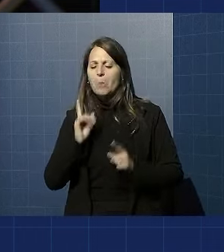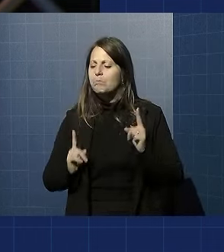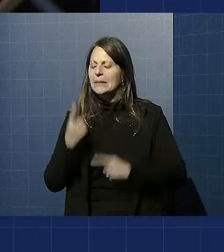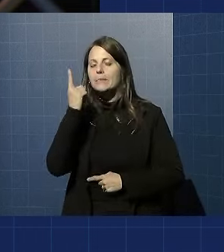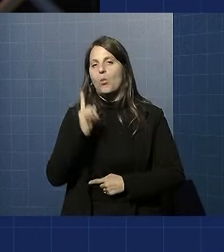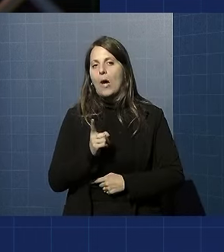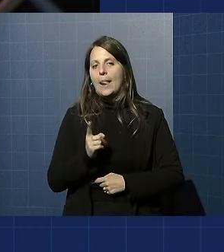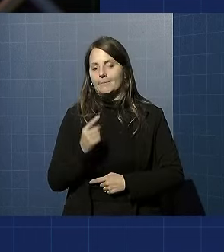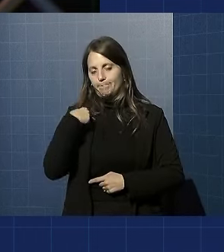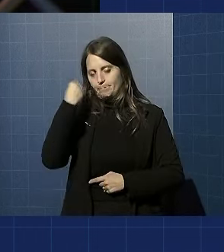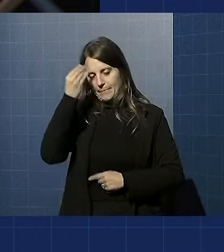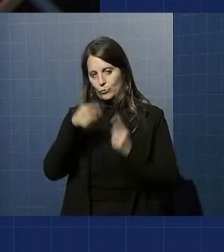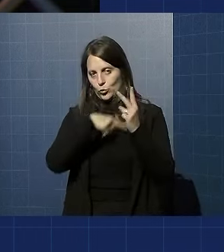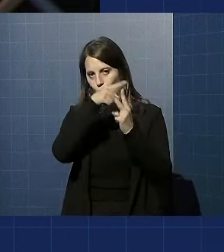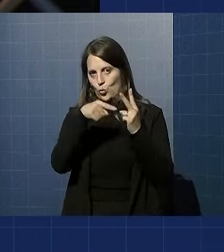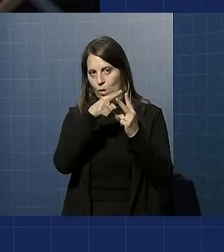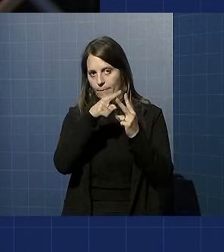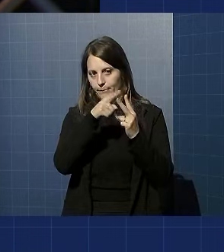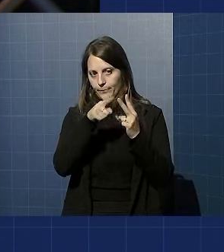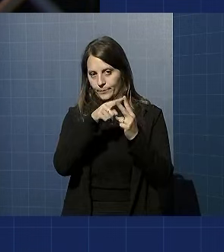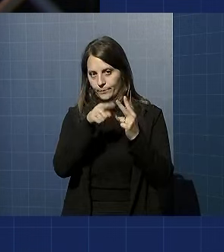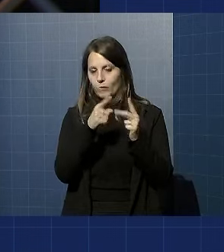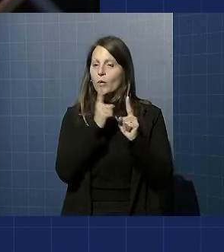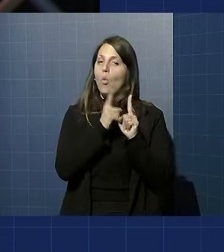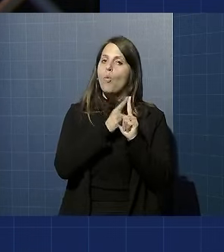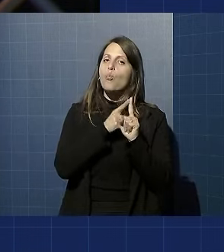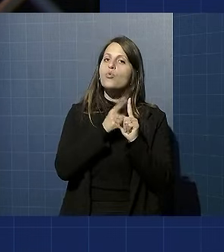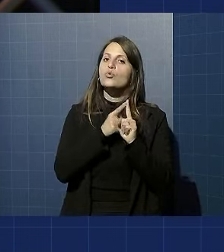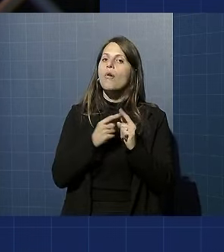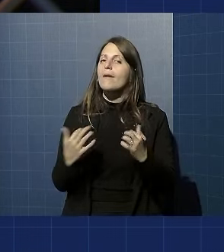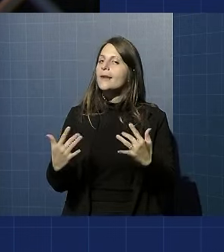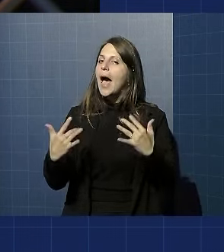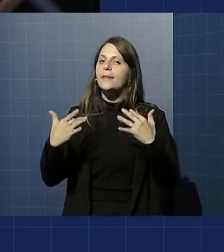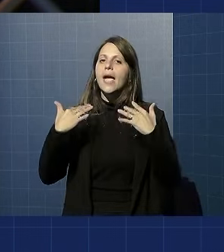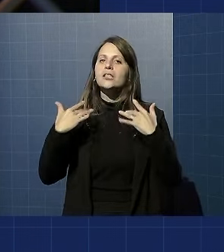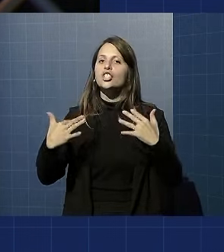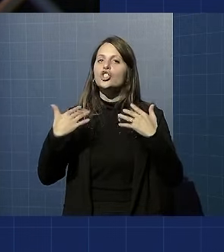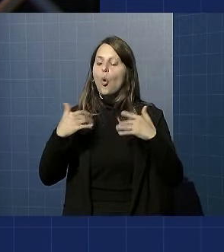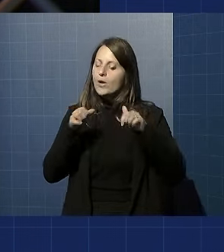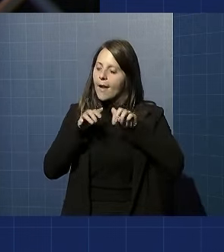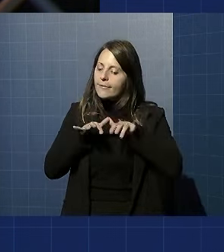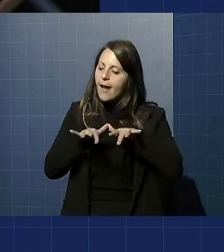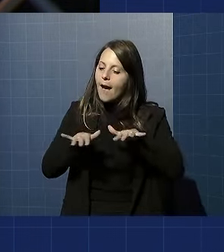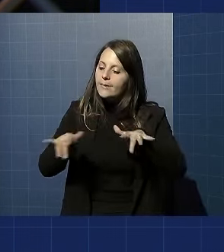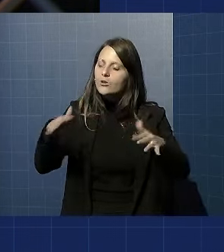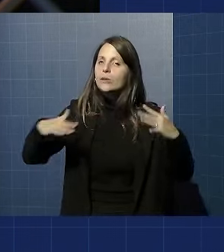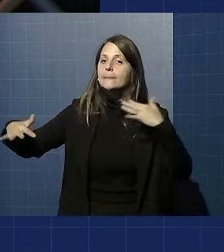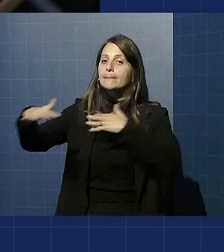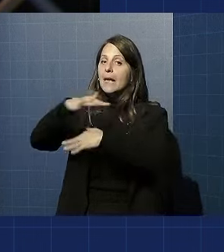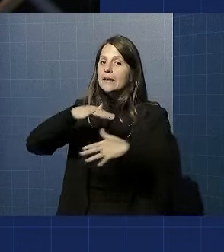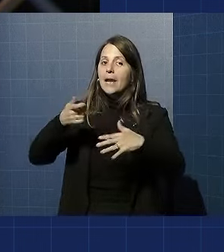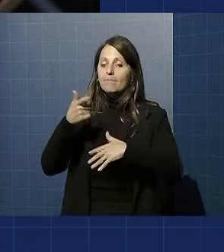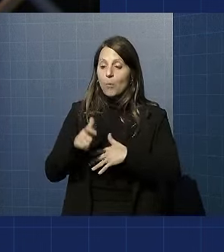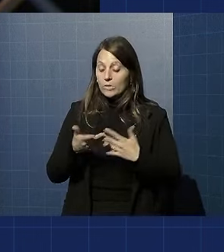the radiation, as I mentioned. This is really something we don't understand yet very well, and that we